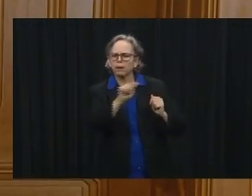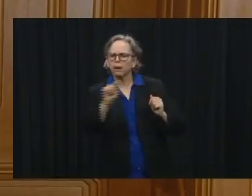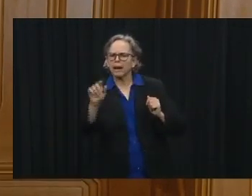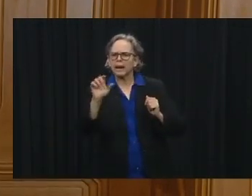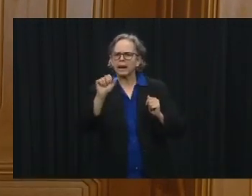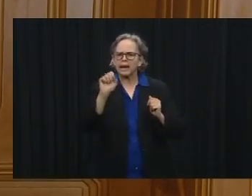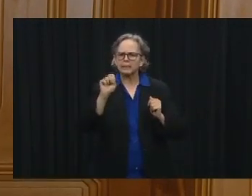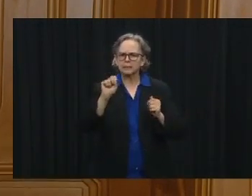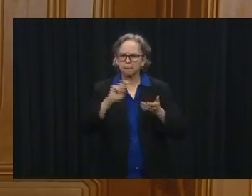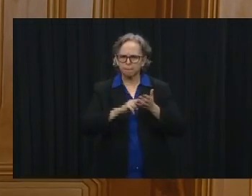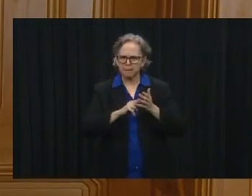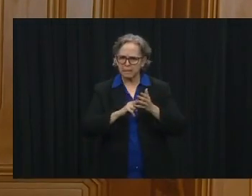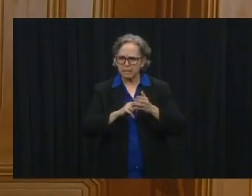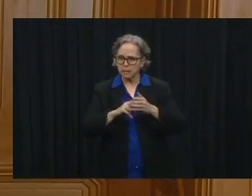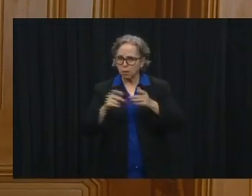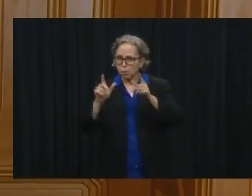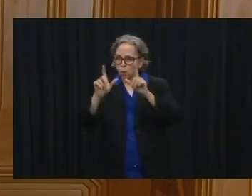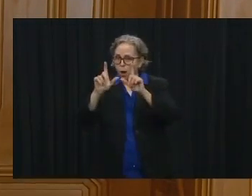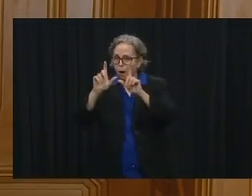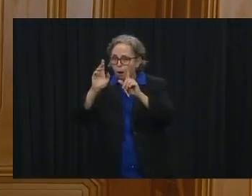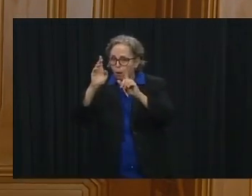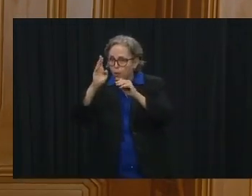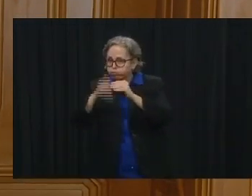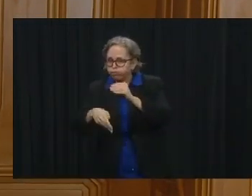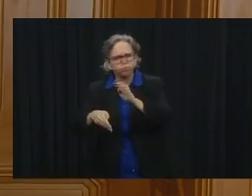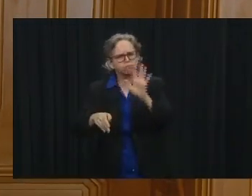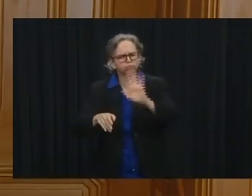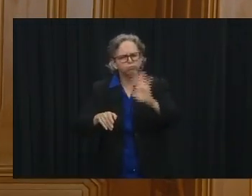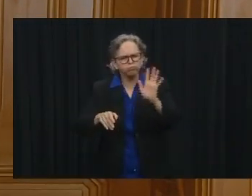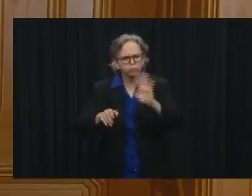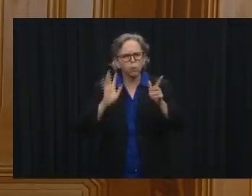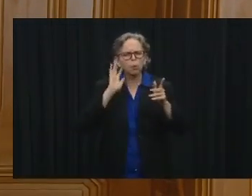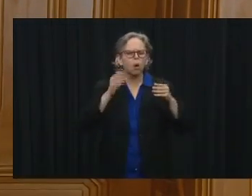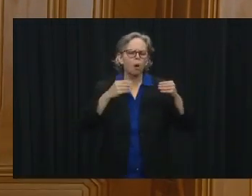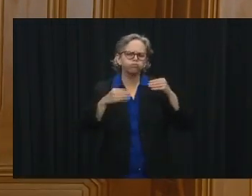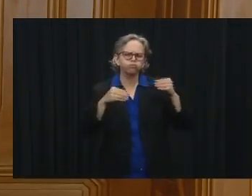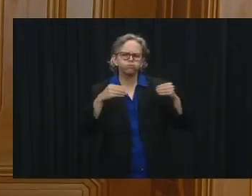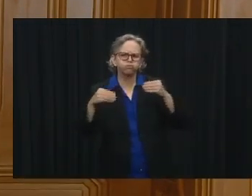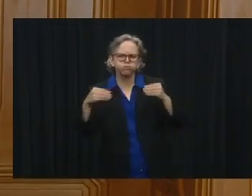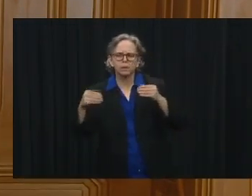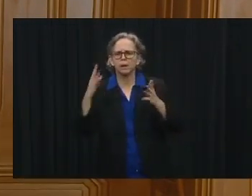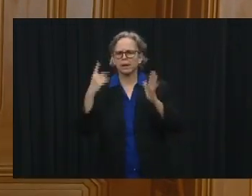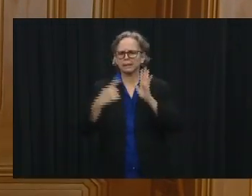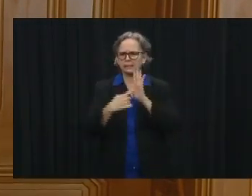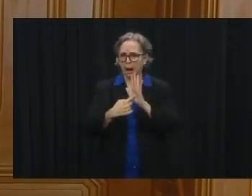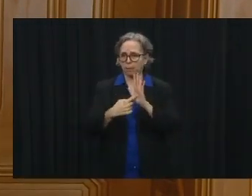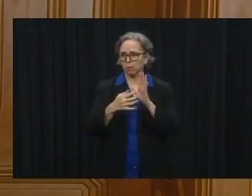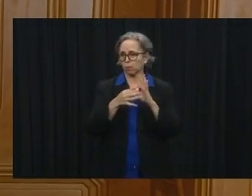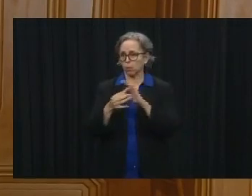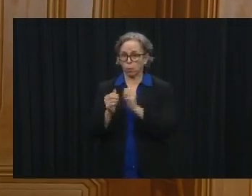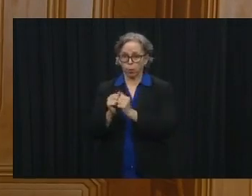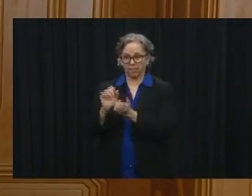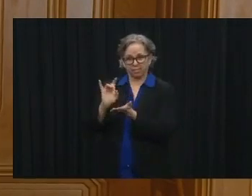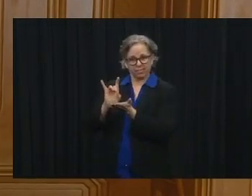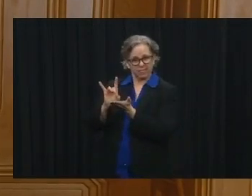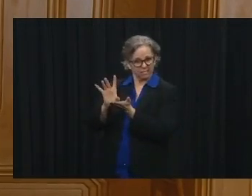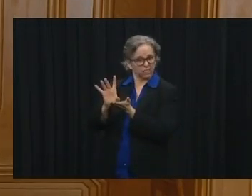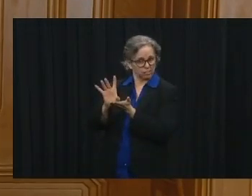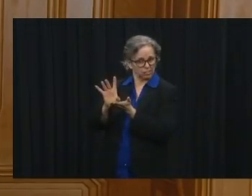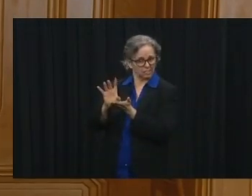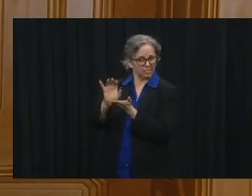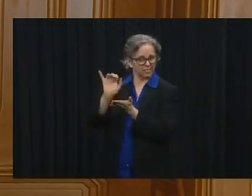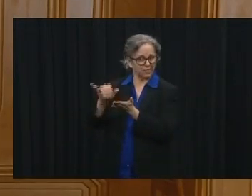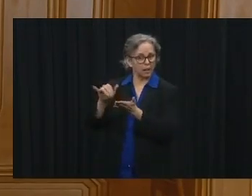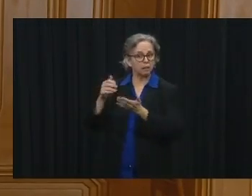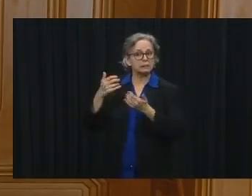So let's take the question of evictions. An eviction, an action to evict someone can certainly still be filed,